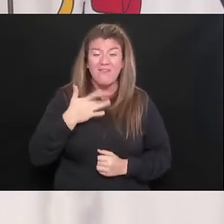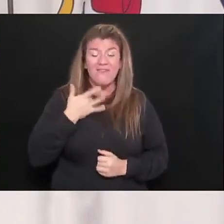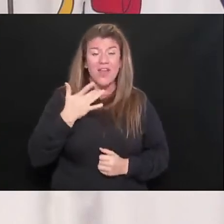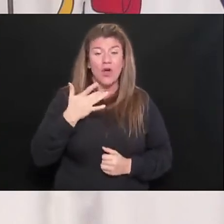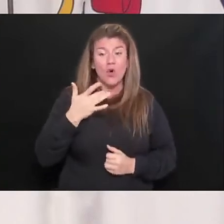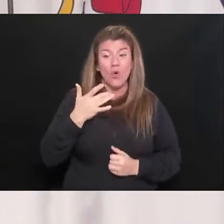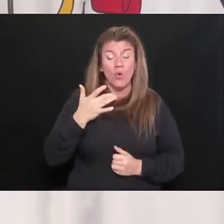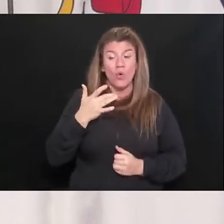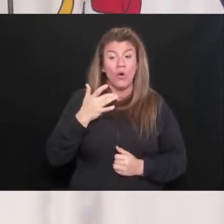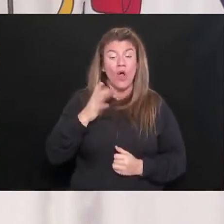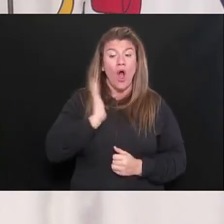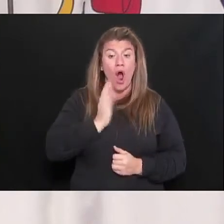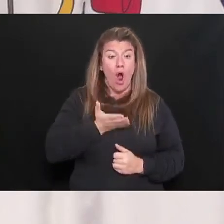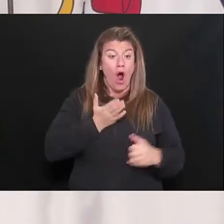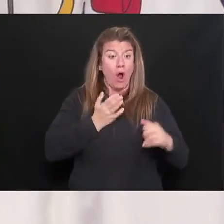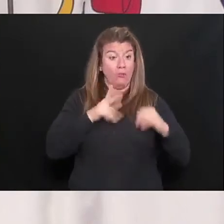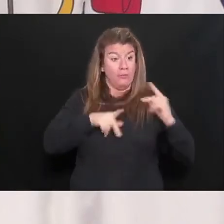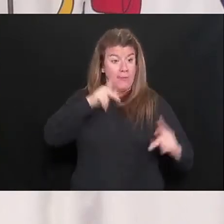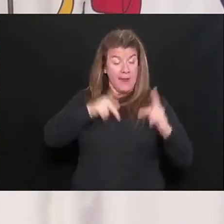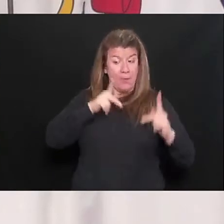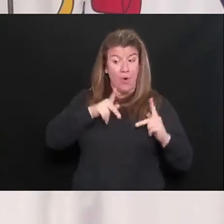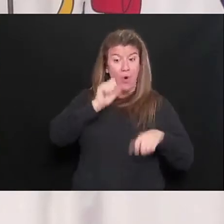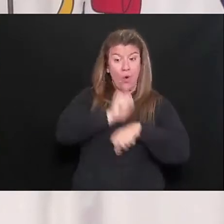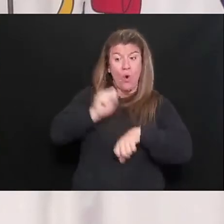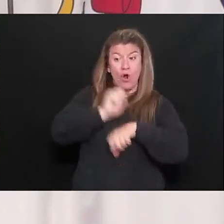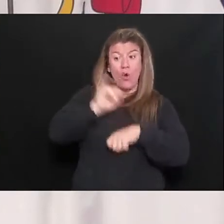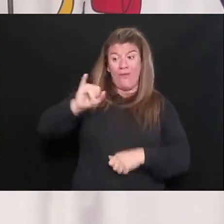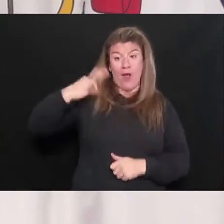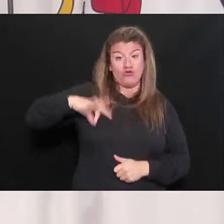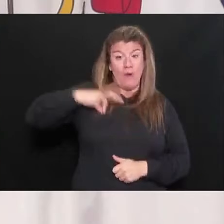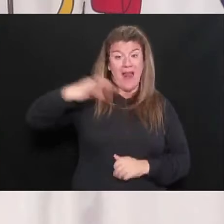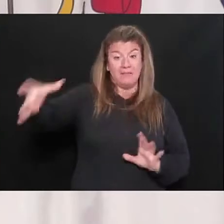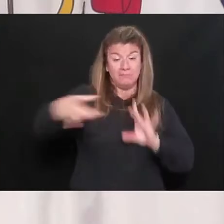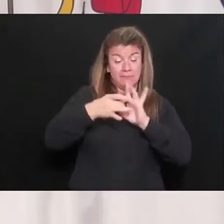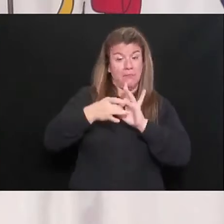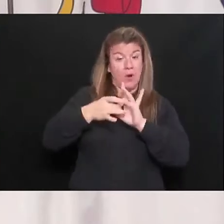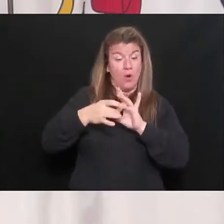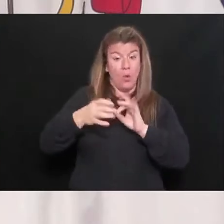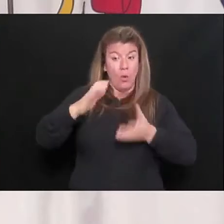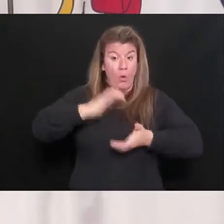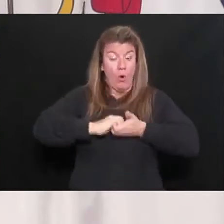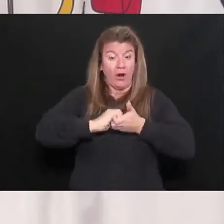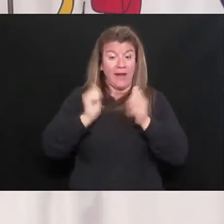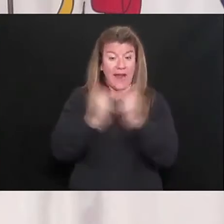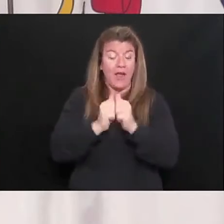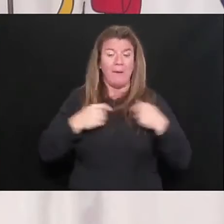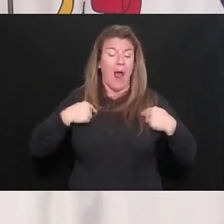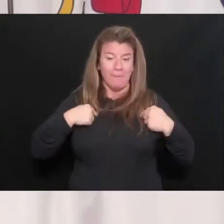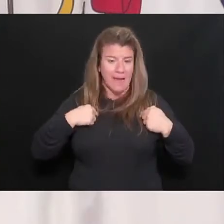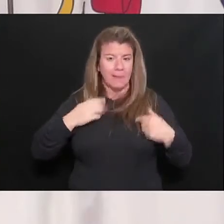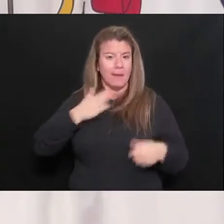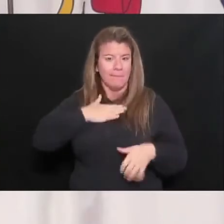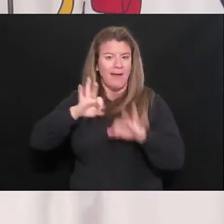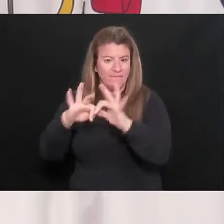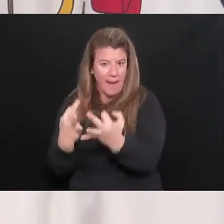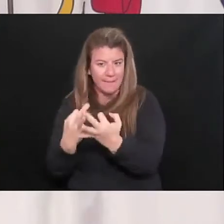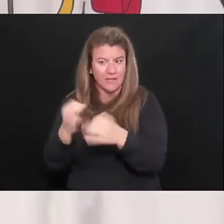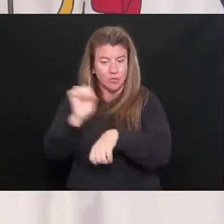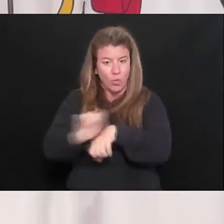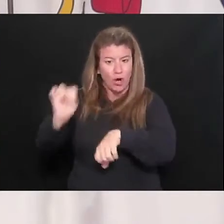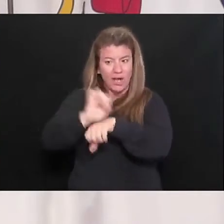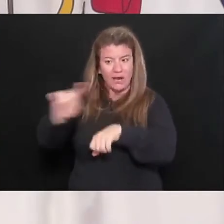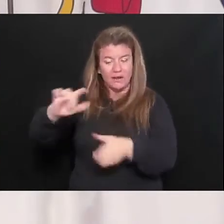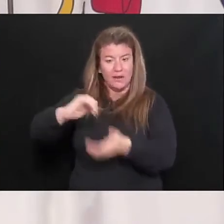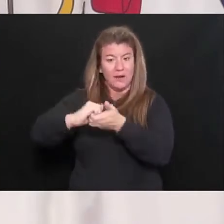Suisse folks and ourselves are working together really, really well, or not myself, but my family, you know, from the standpoint primarily